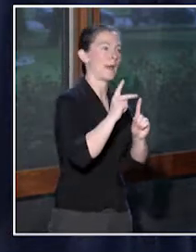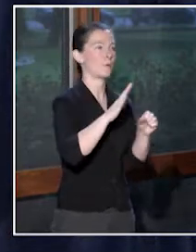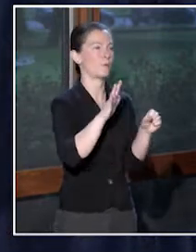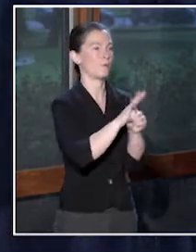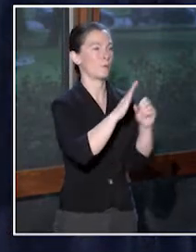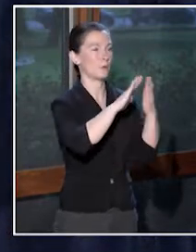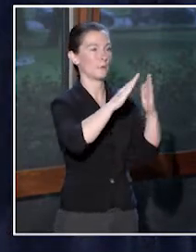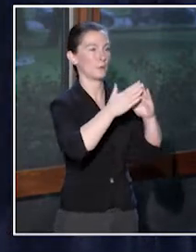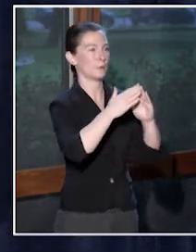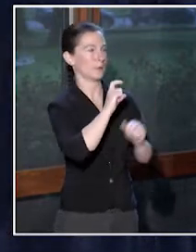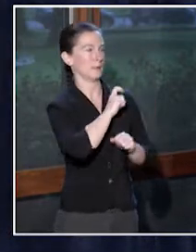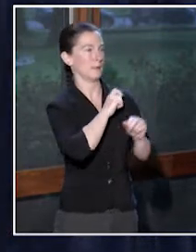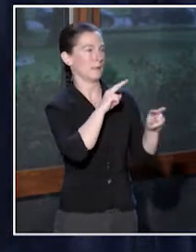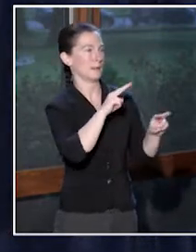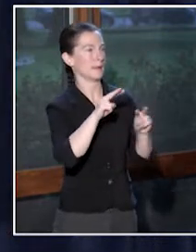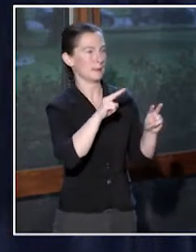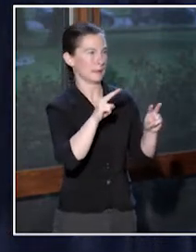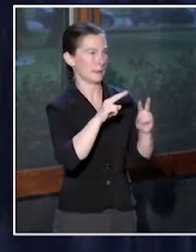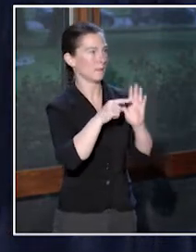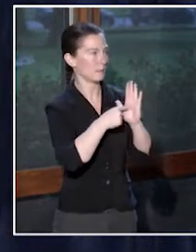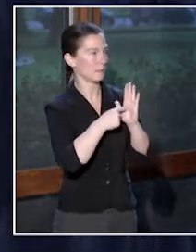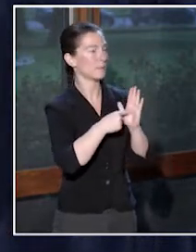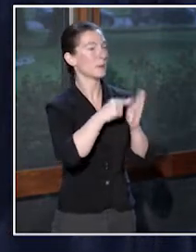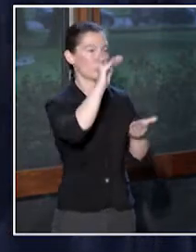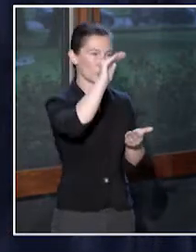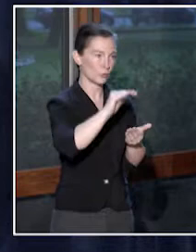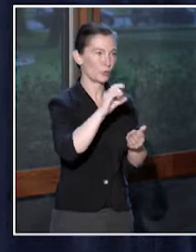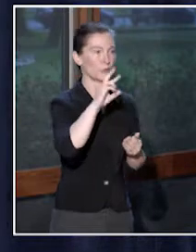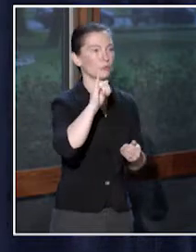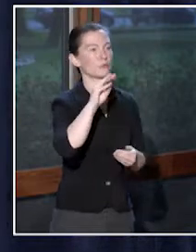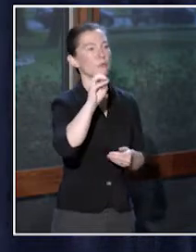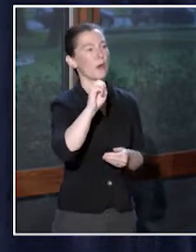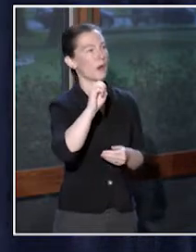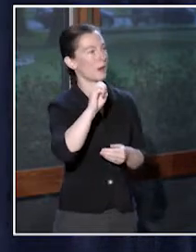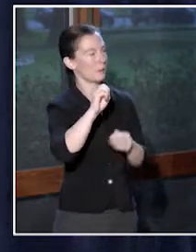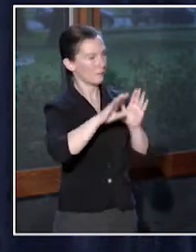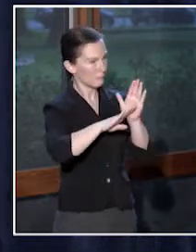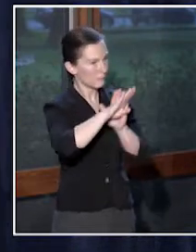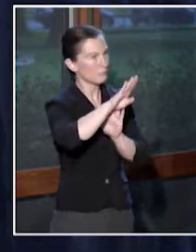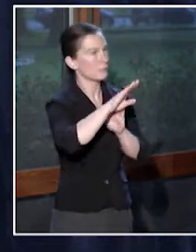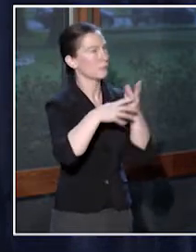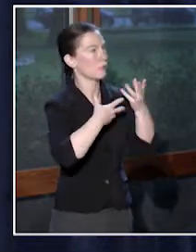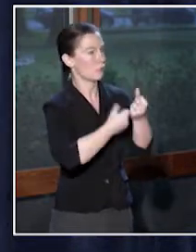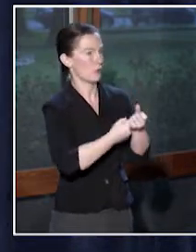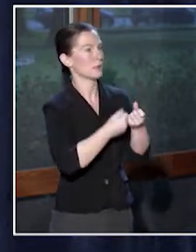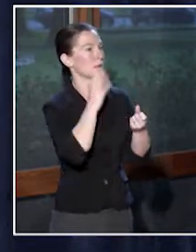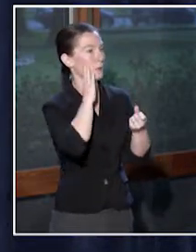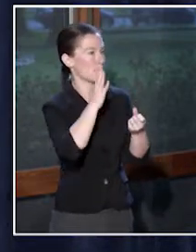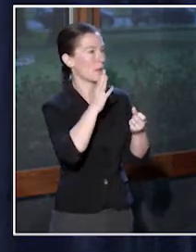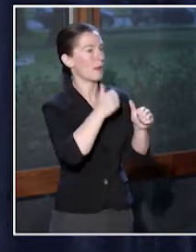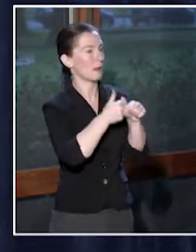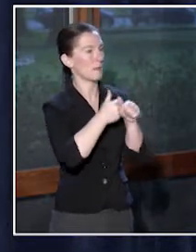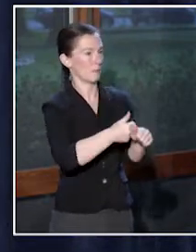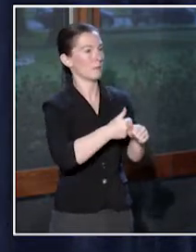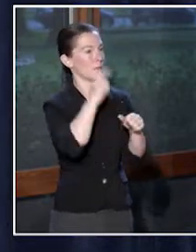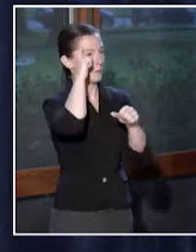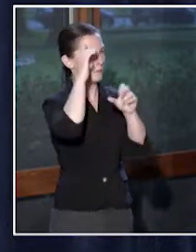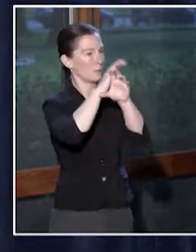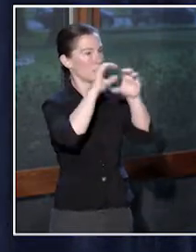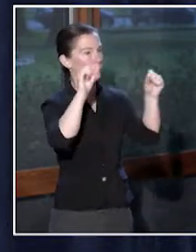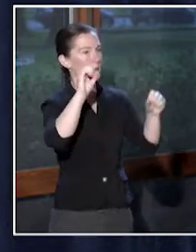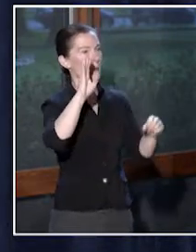crime and it will build trust. And it is consistent with President Obama's 21st